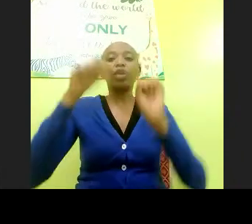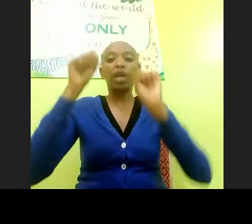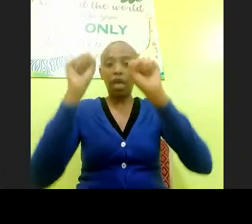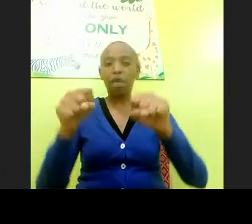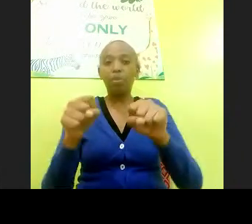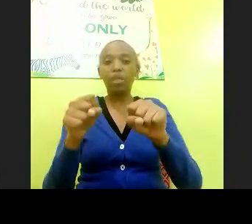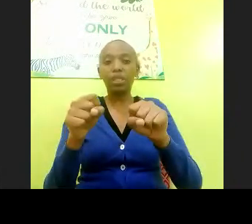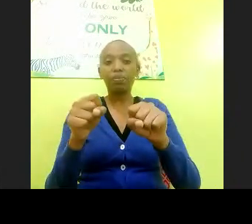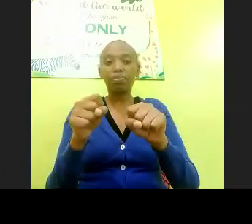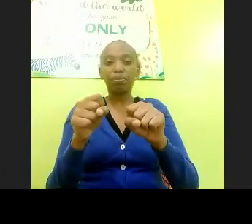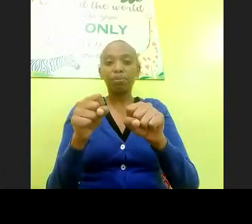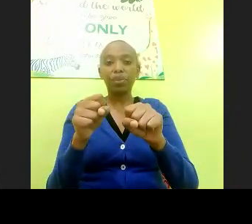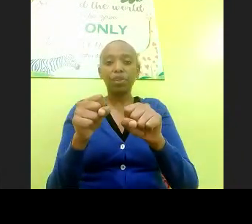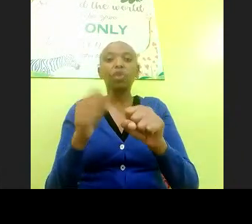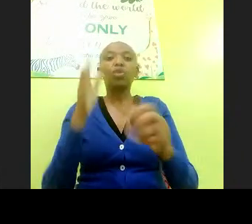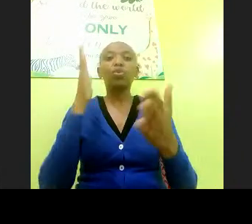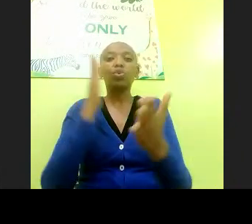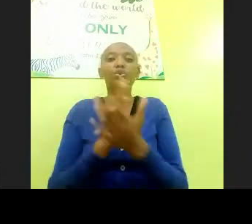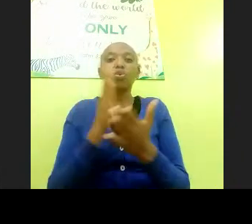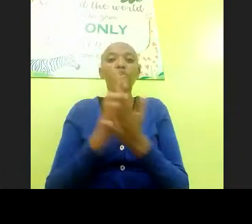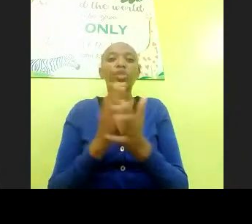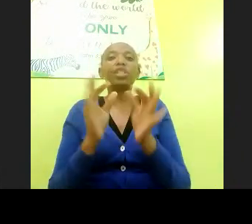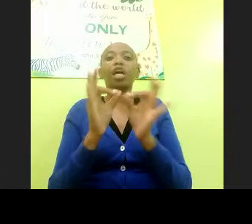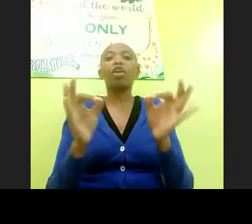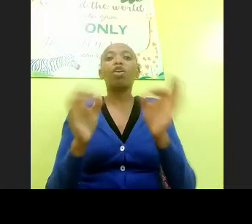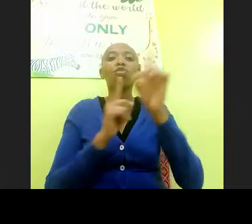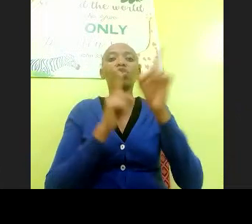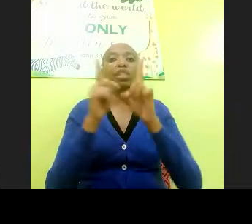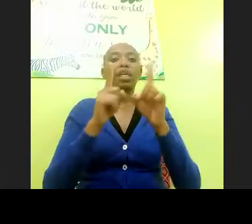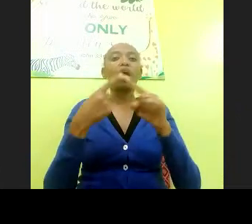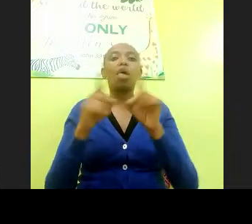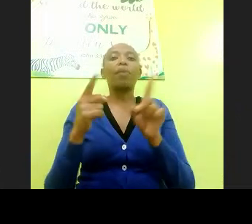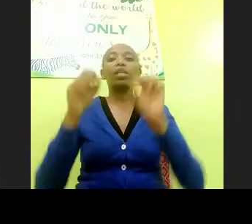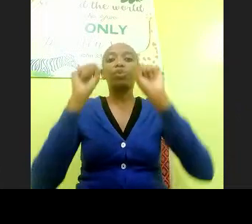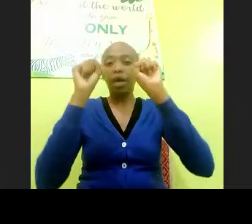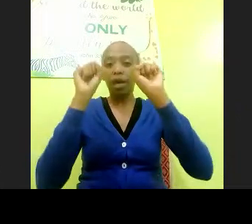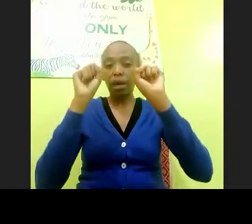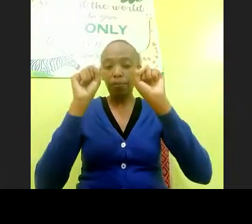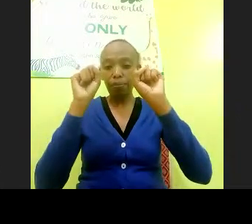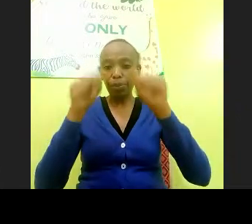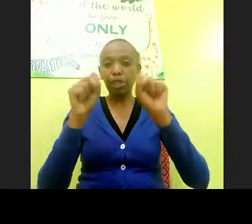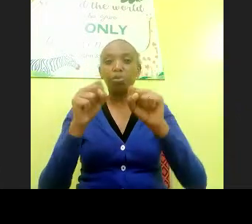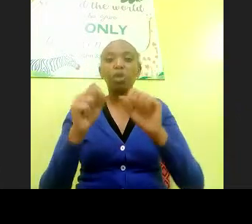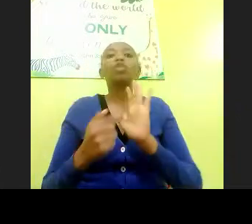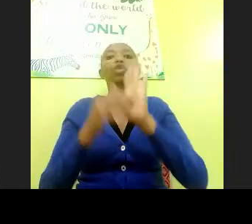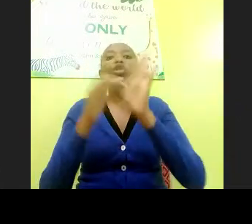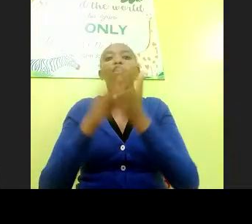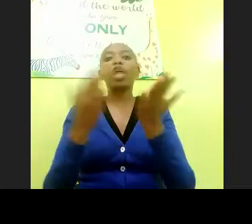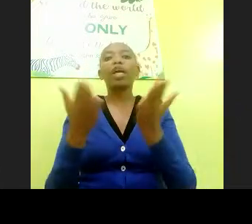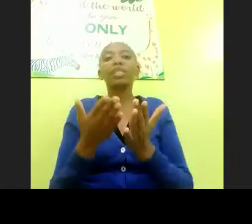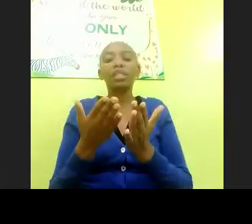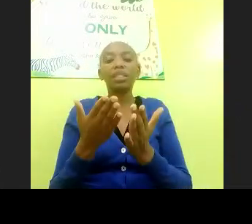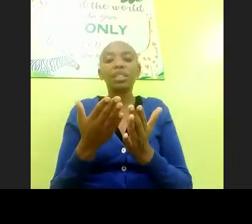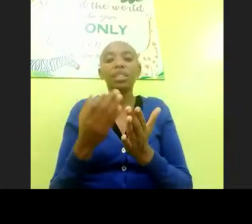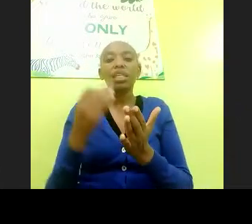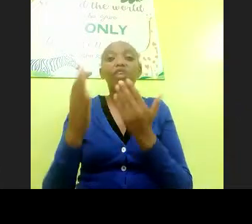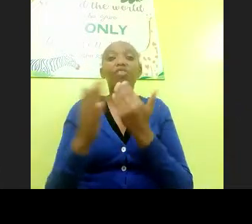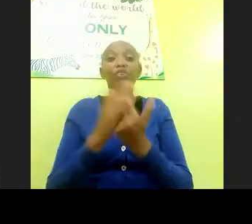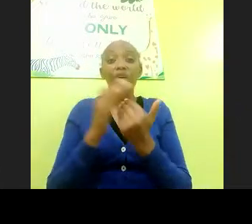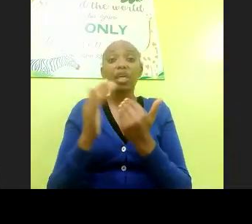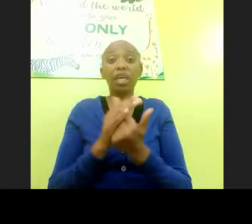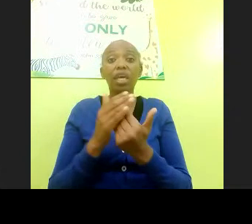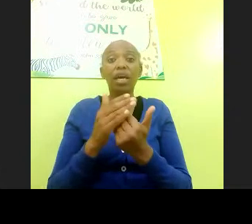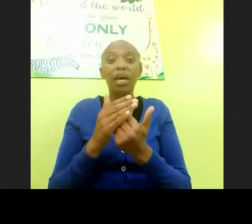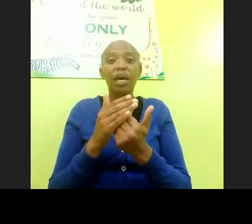to really, it's been a long journey, but we are also able to demonstrate that if care is put at